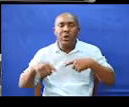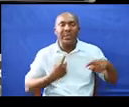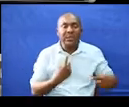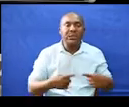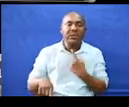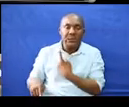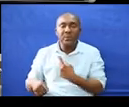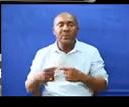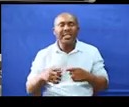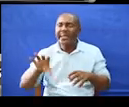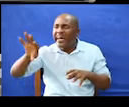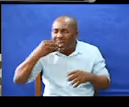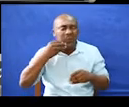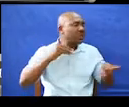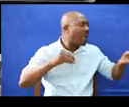Competition